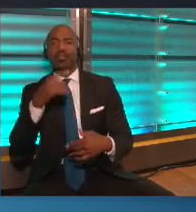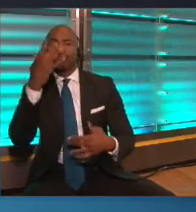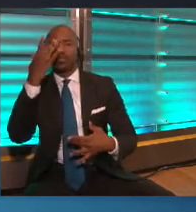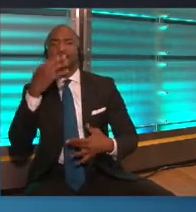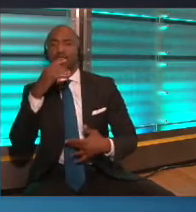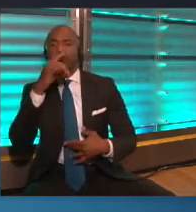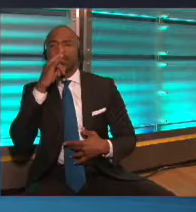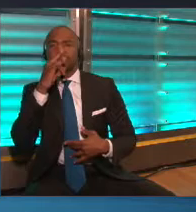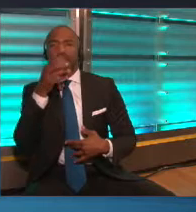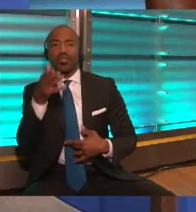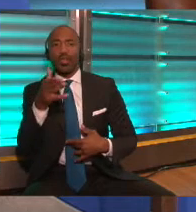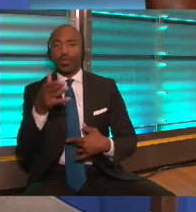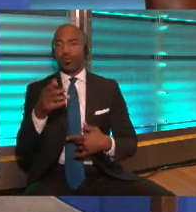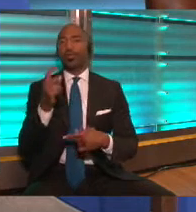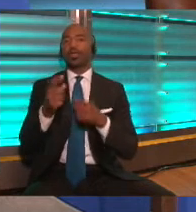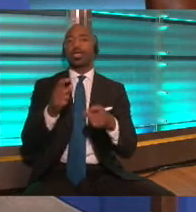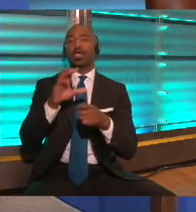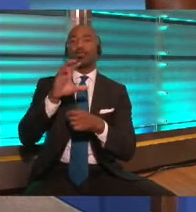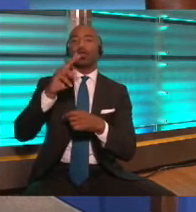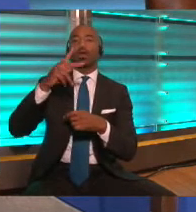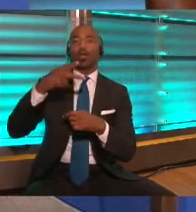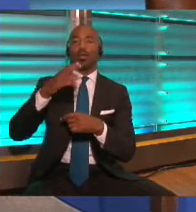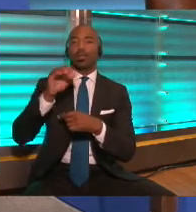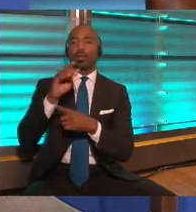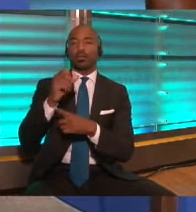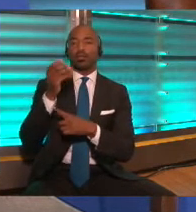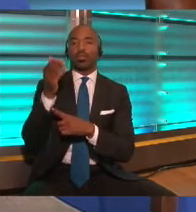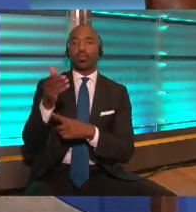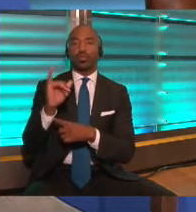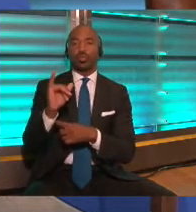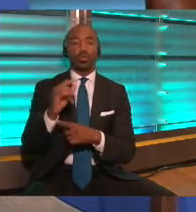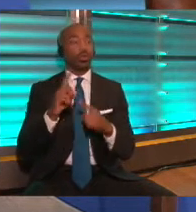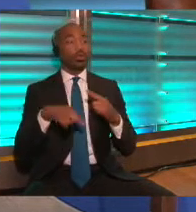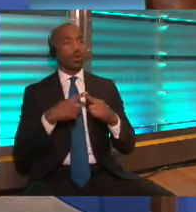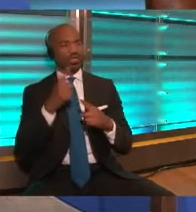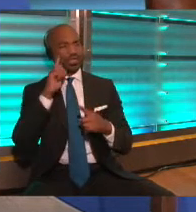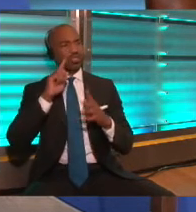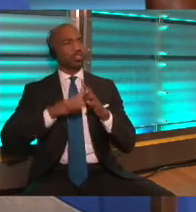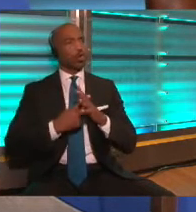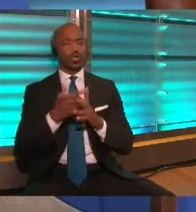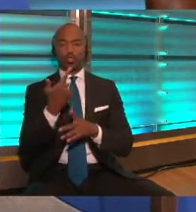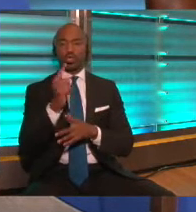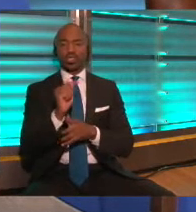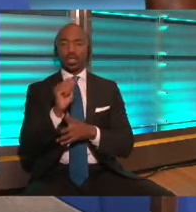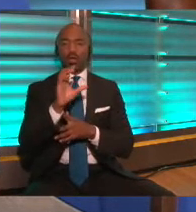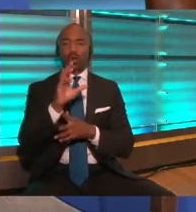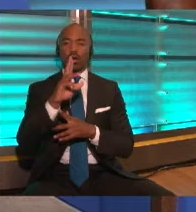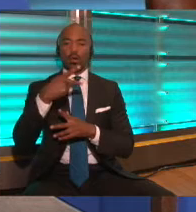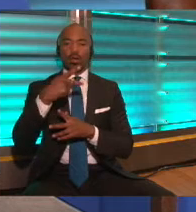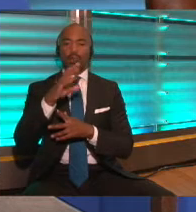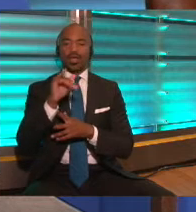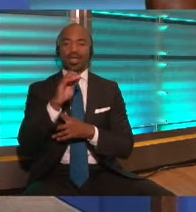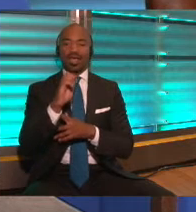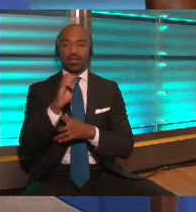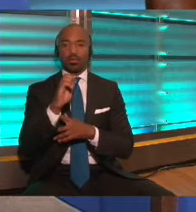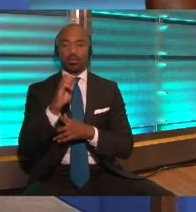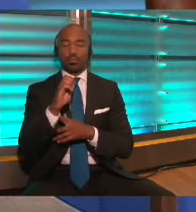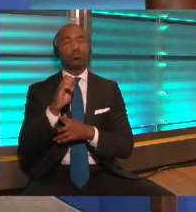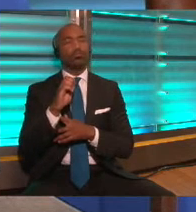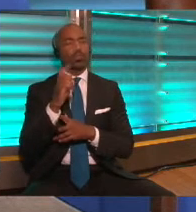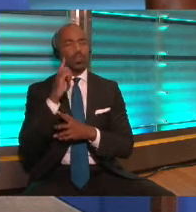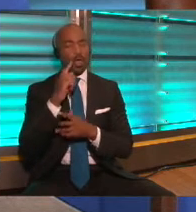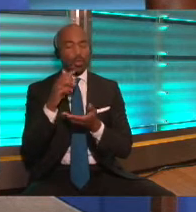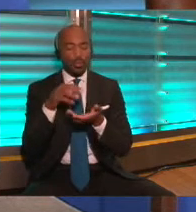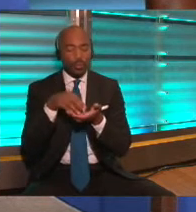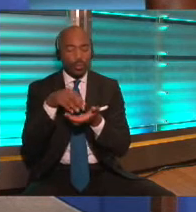job. And I think when we started Georgetown Cupcake, we didn't really think that something as small as a cupcake could make such a